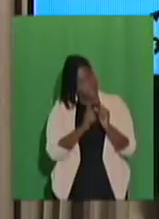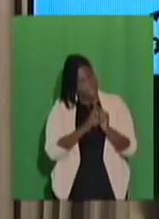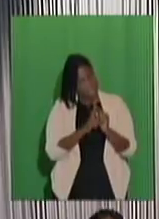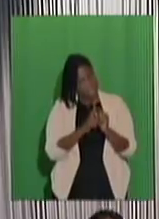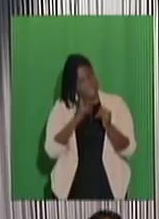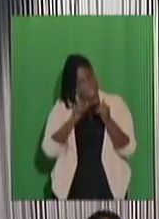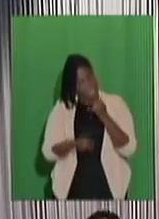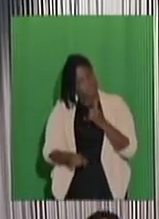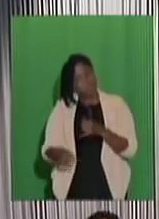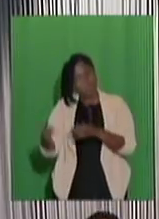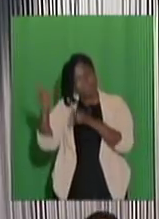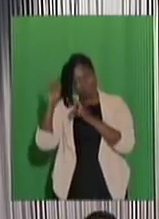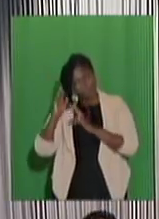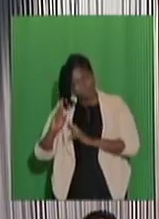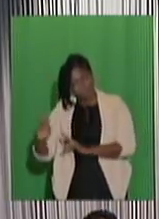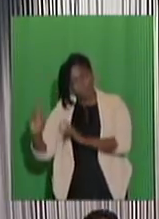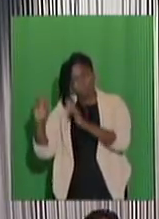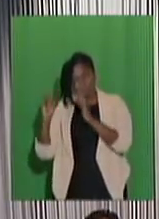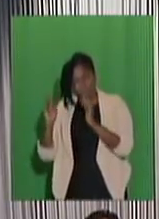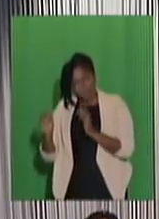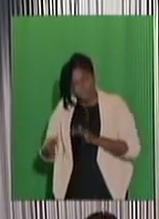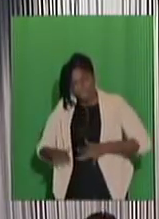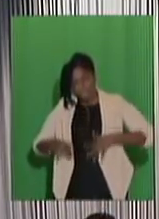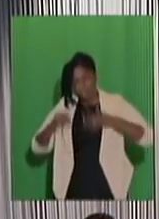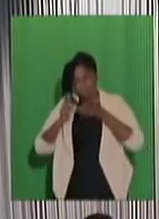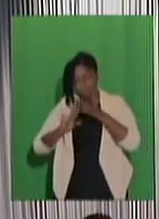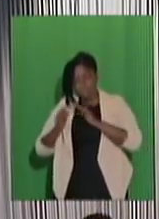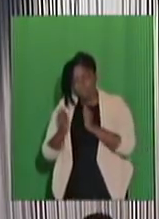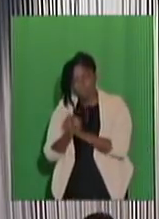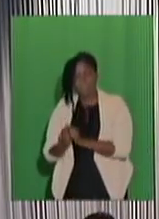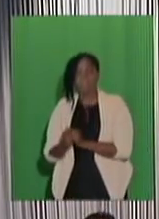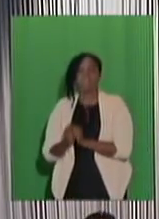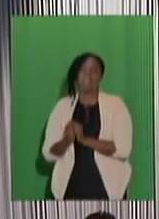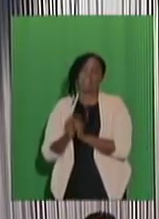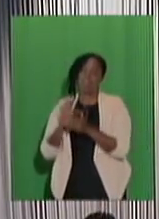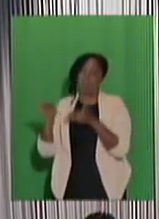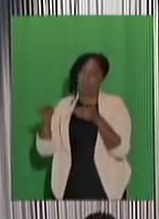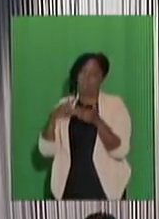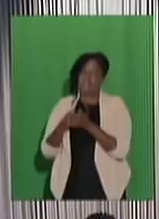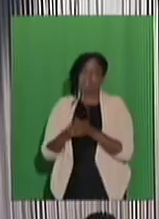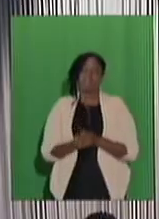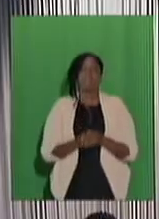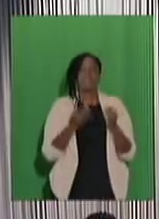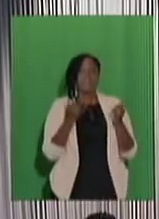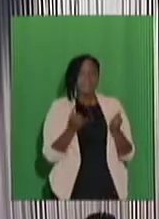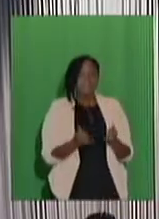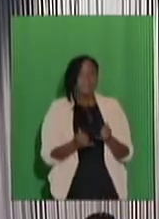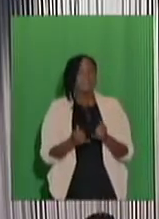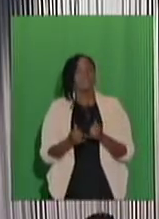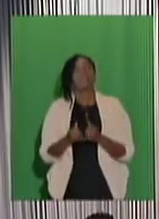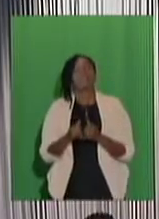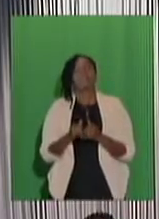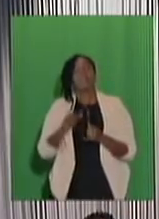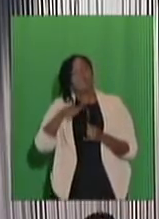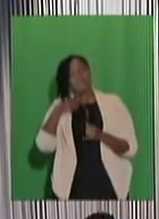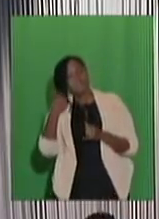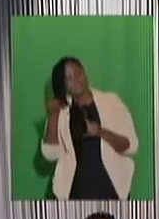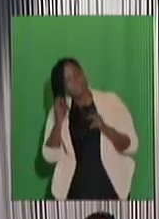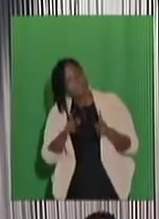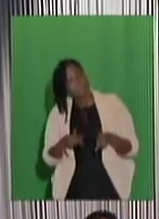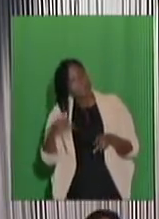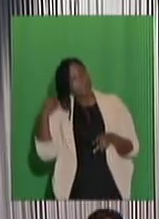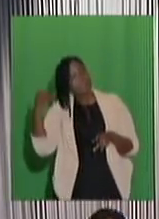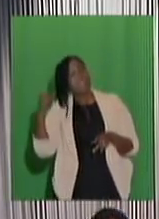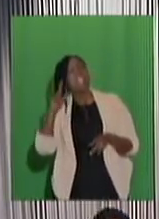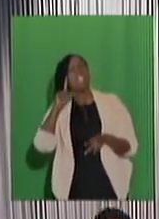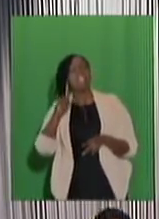much. Thank you very much, Minister. We now go to Wired 868, Lasana. Yes, Lasana,